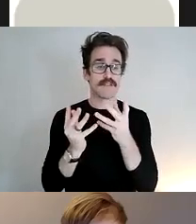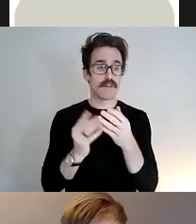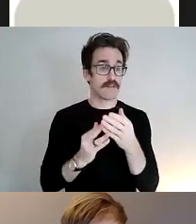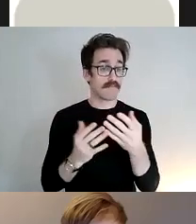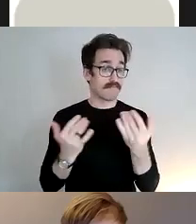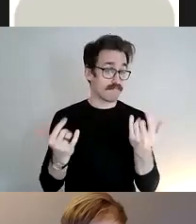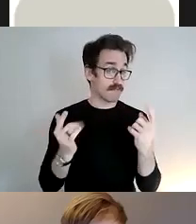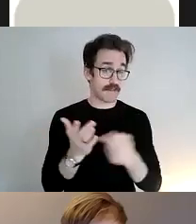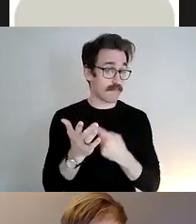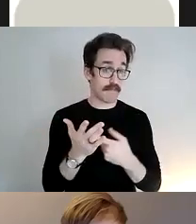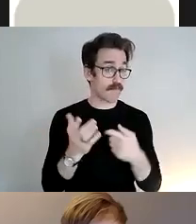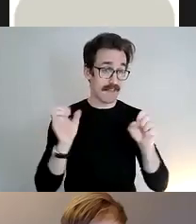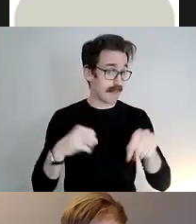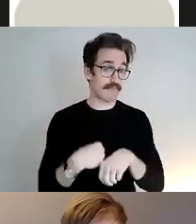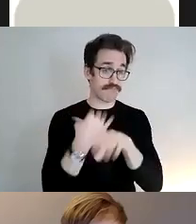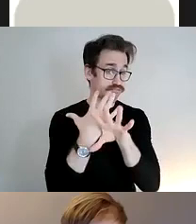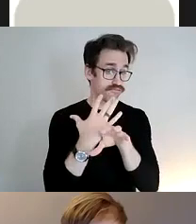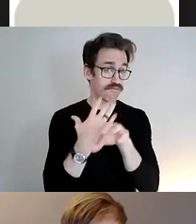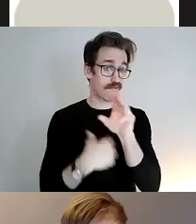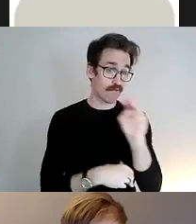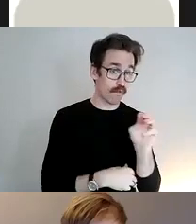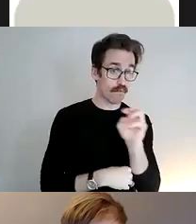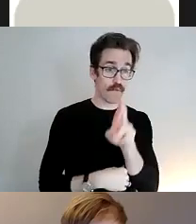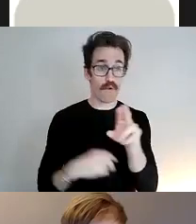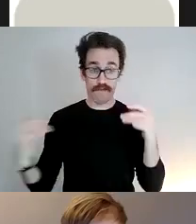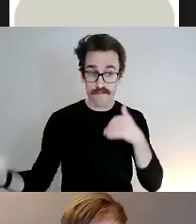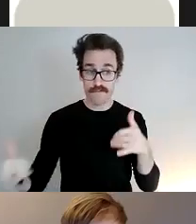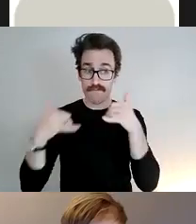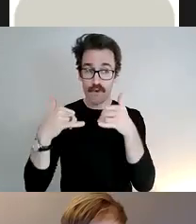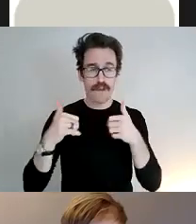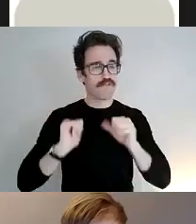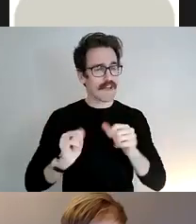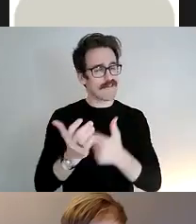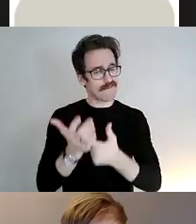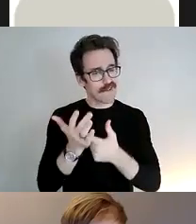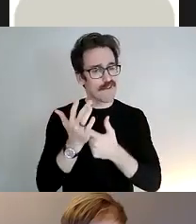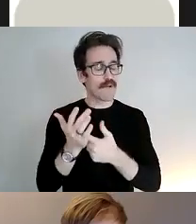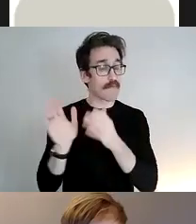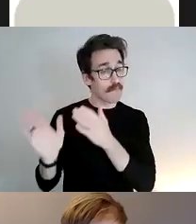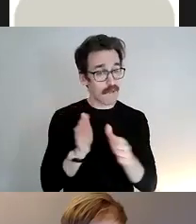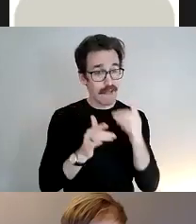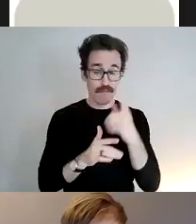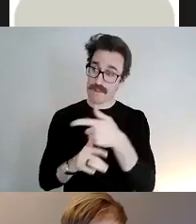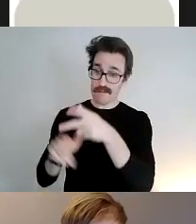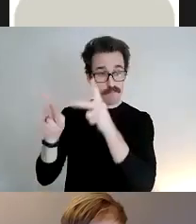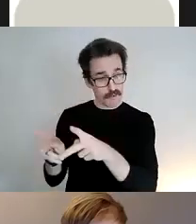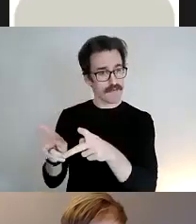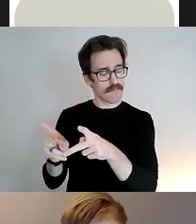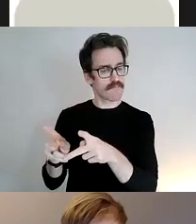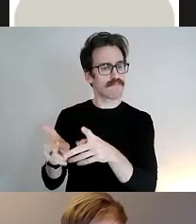like this, virtually or by phone, to see if a plan can be arranged to help keep that person safe, or what services can